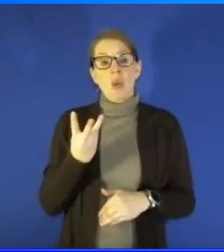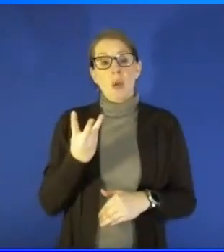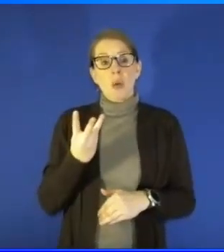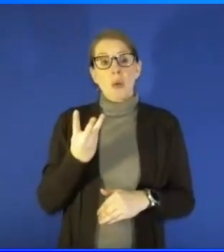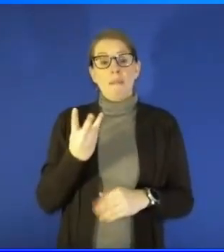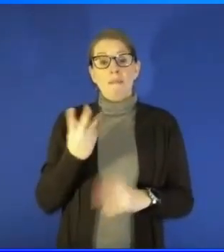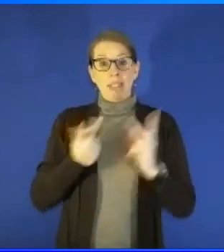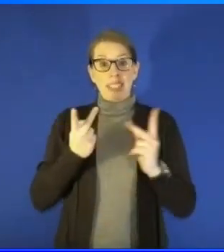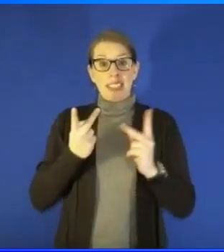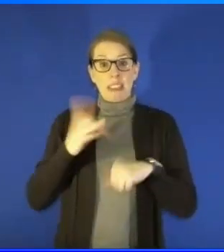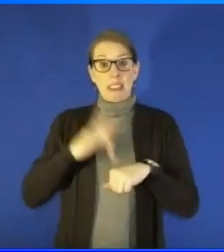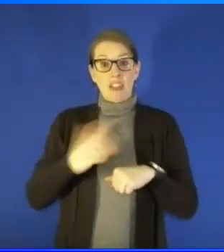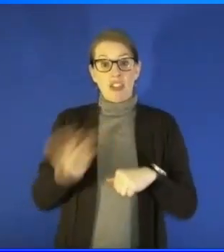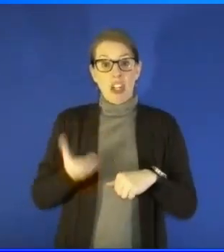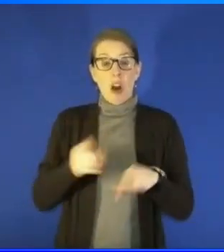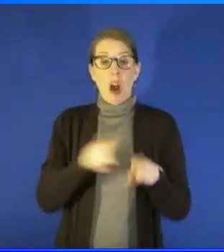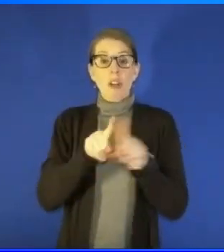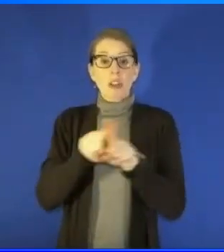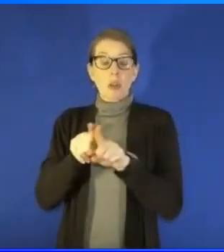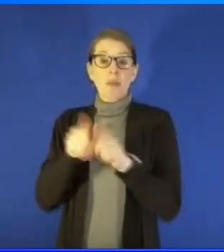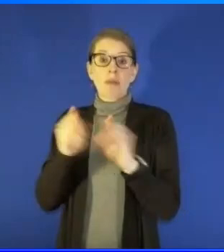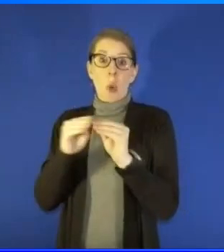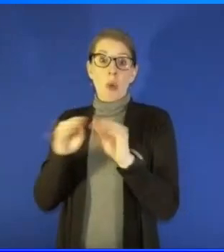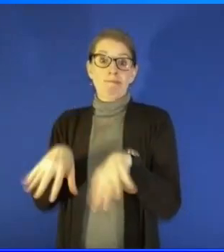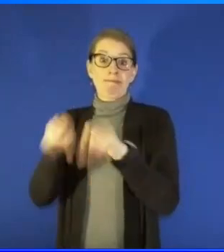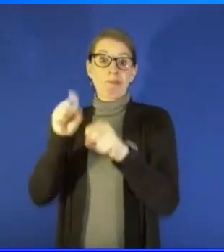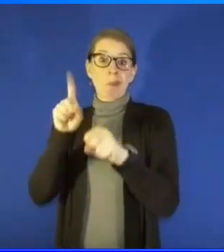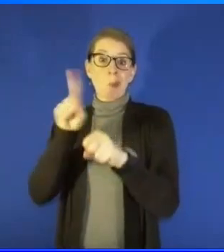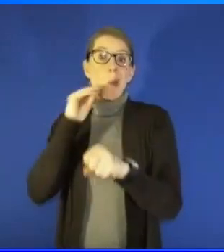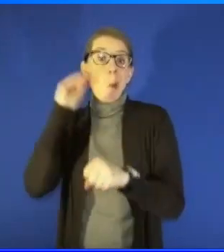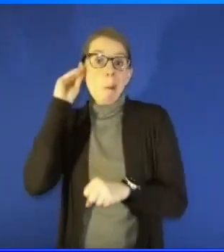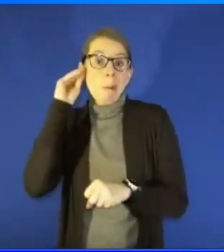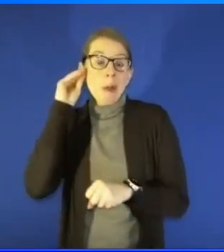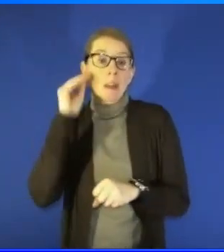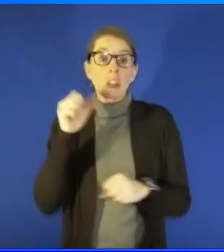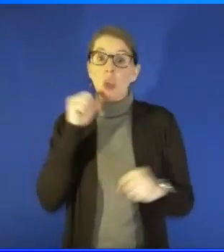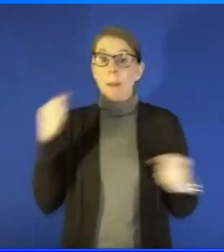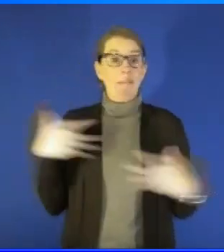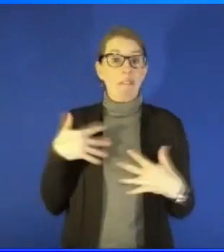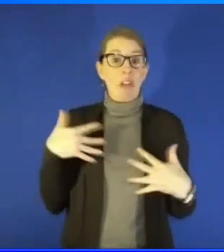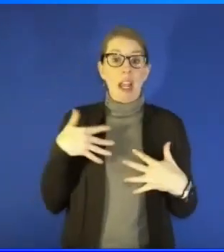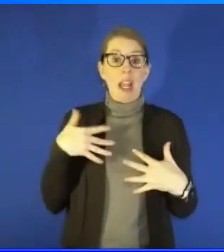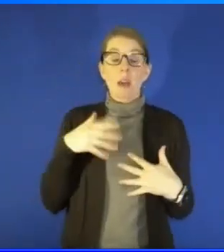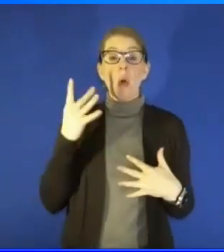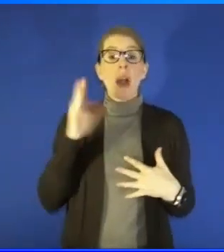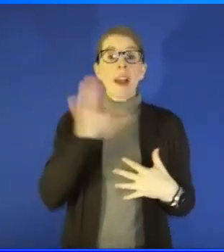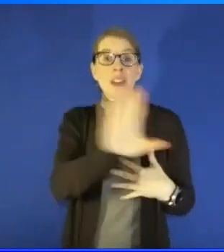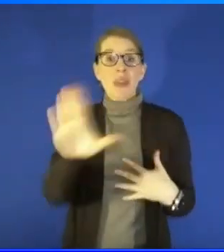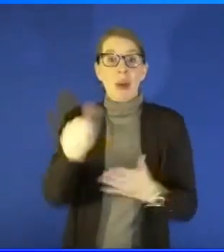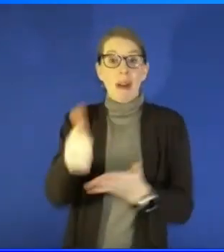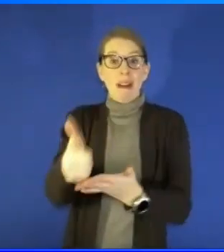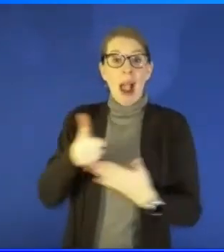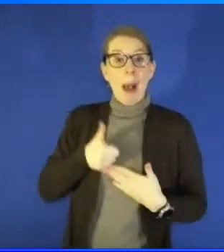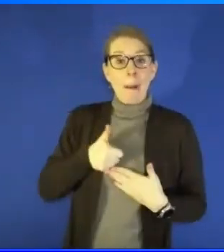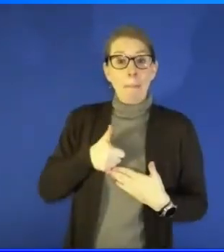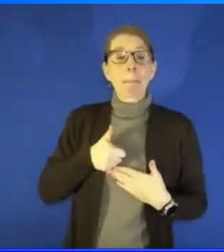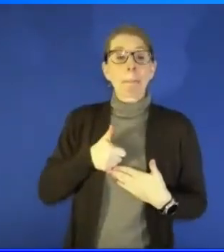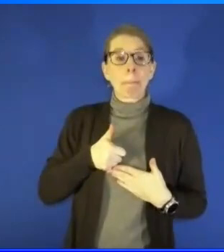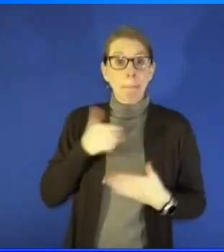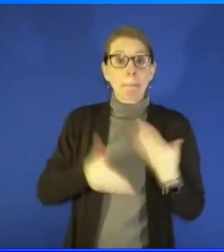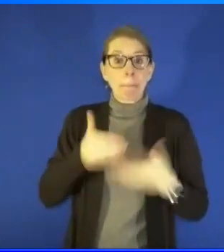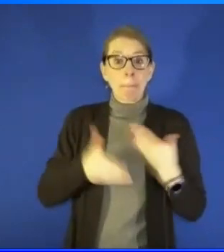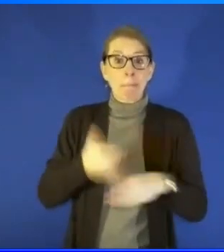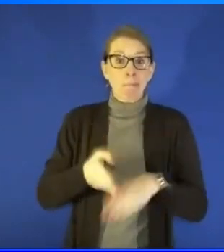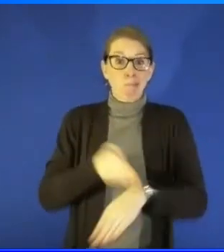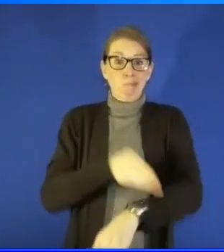So don't be afraid. At the end of the day, your contribution is going to help us get ahead of this in terms of